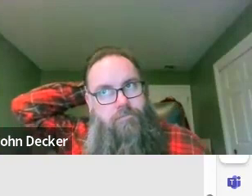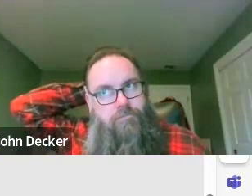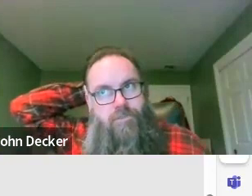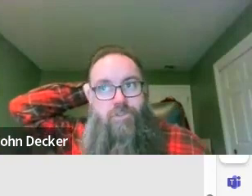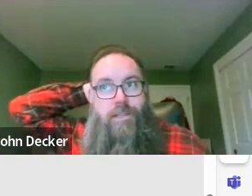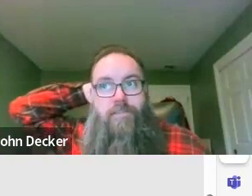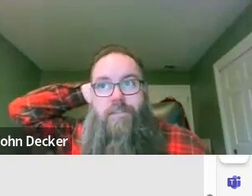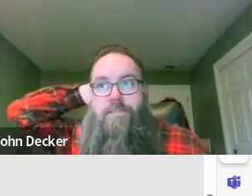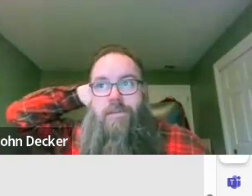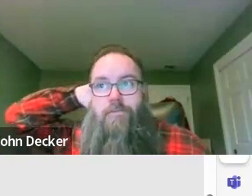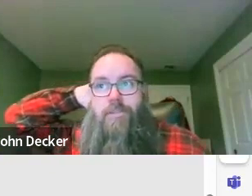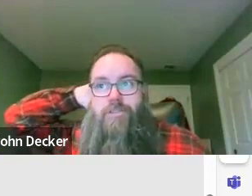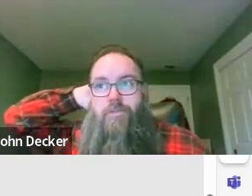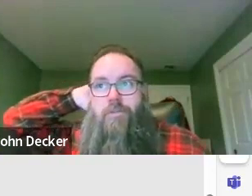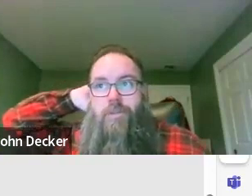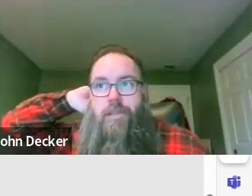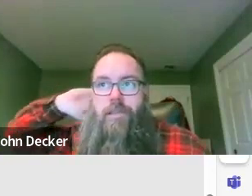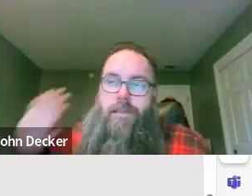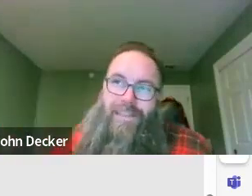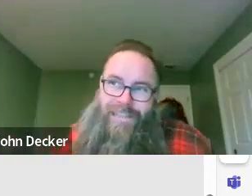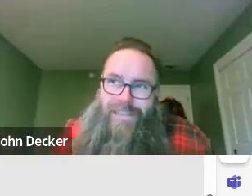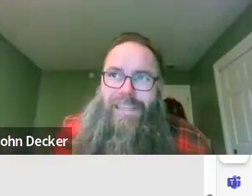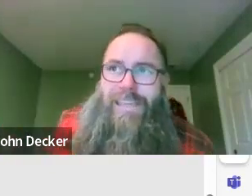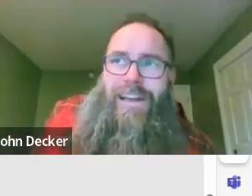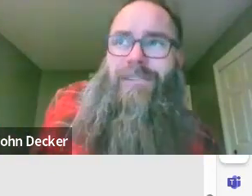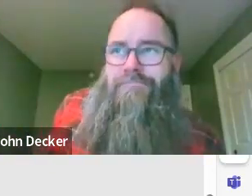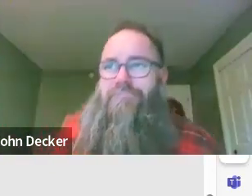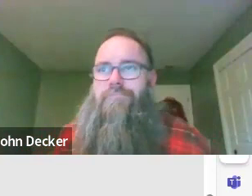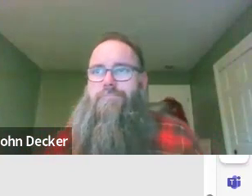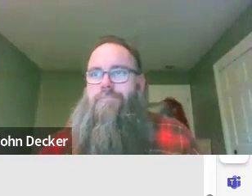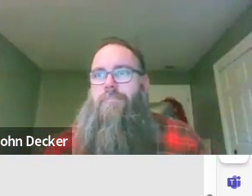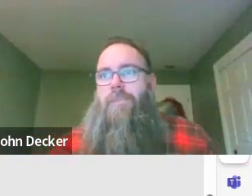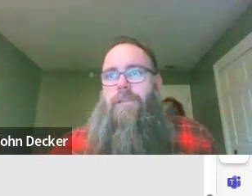know, social activities with the general community. The